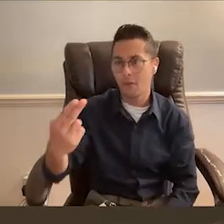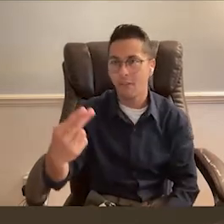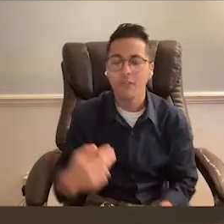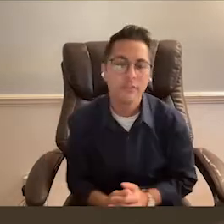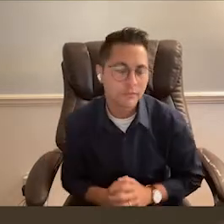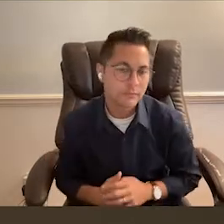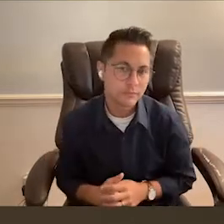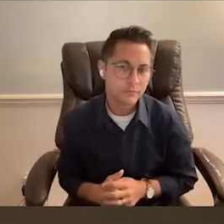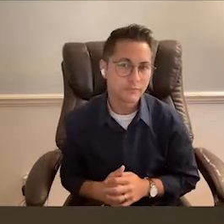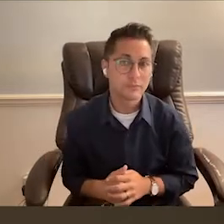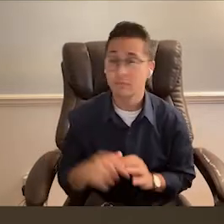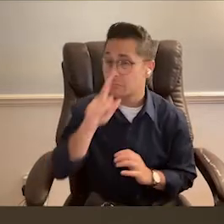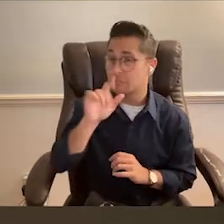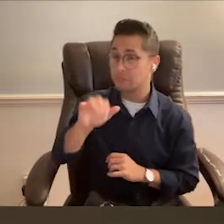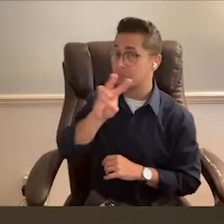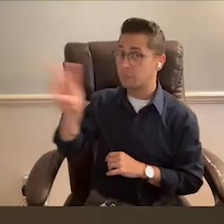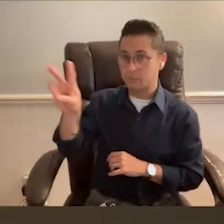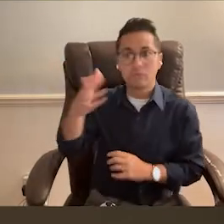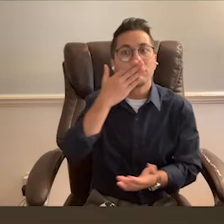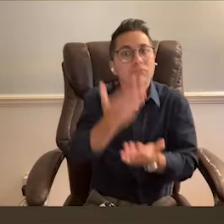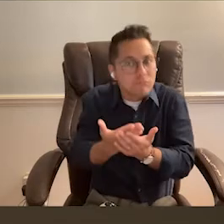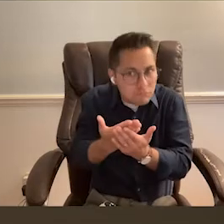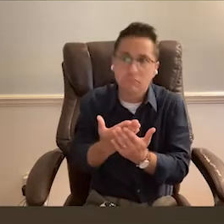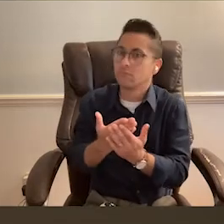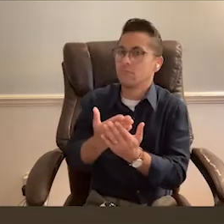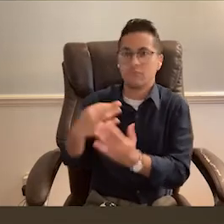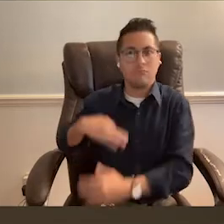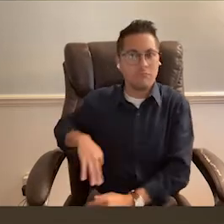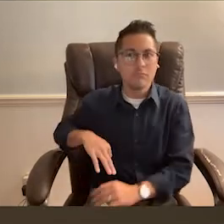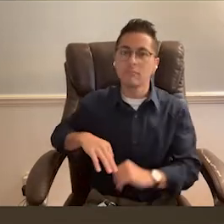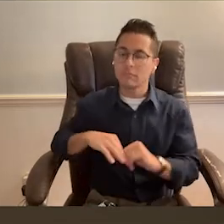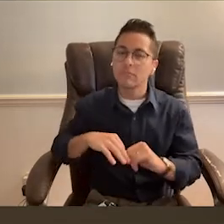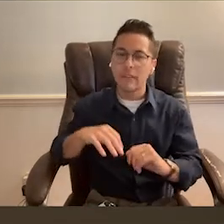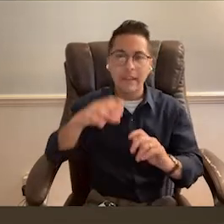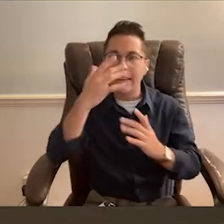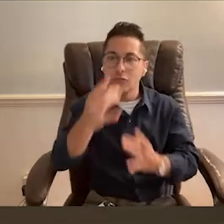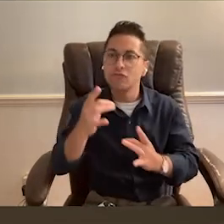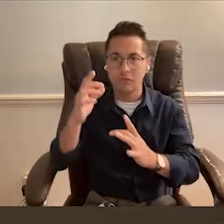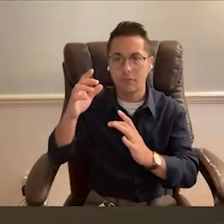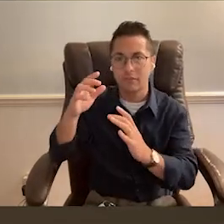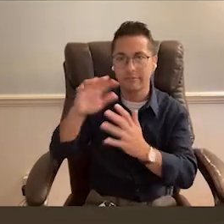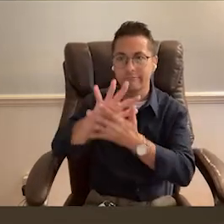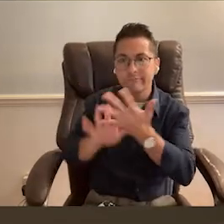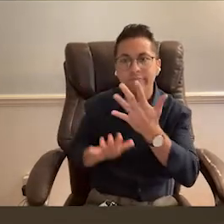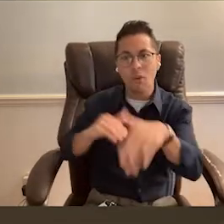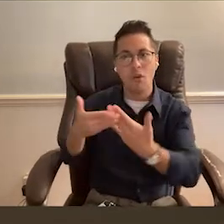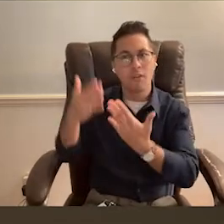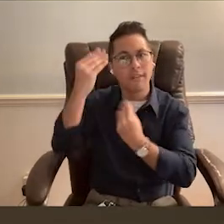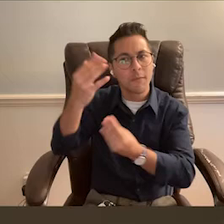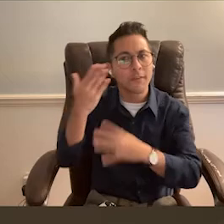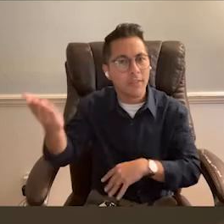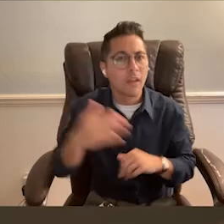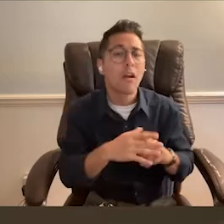to talk about your children about mental health. And so it's a very good website to go to and